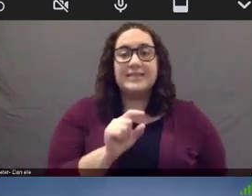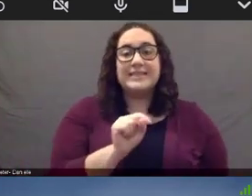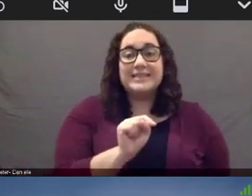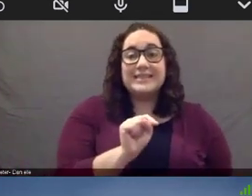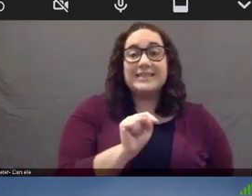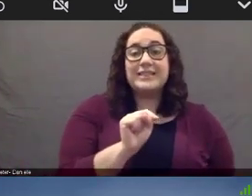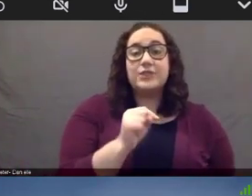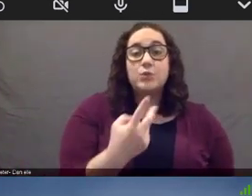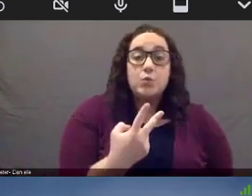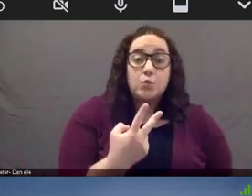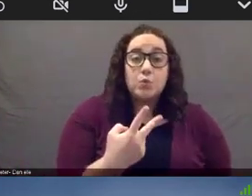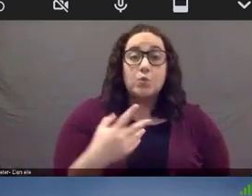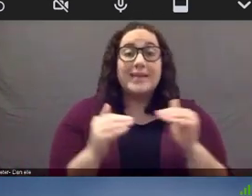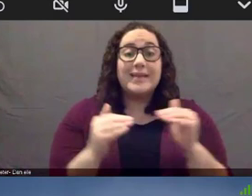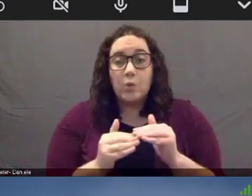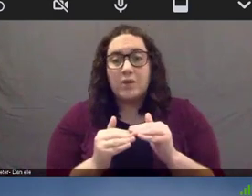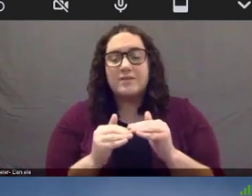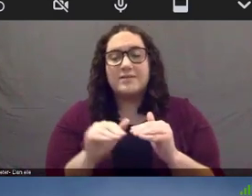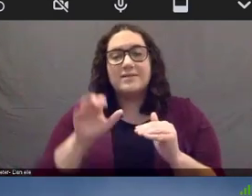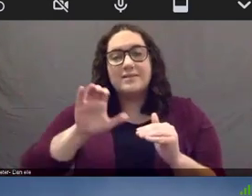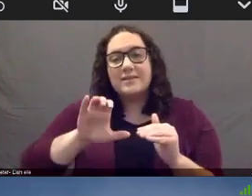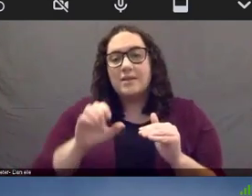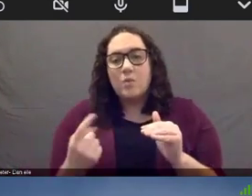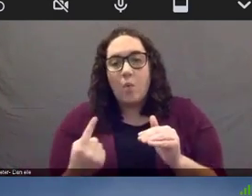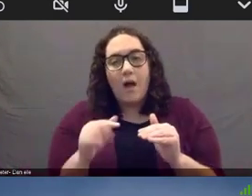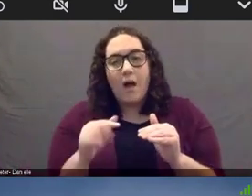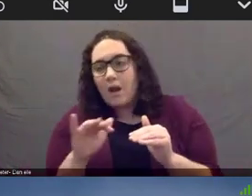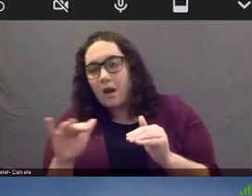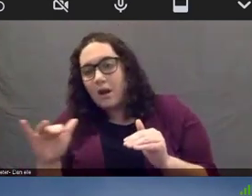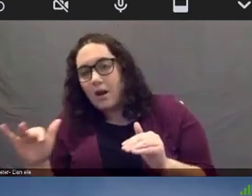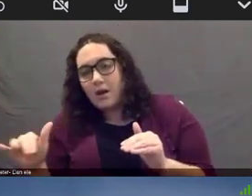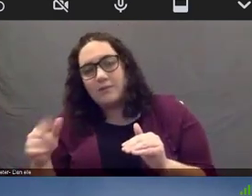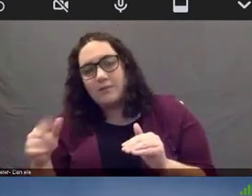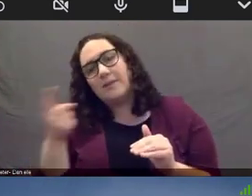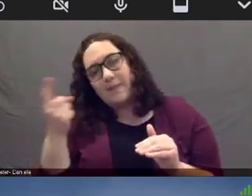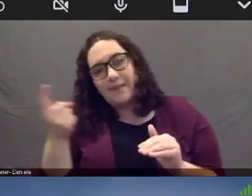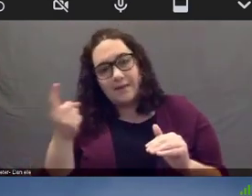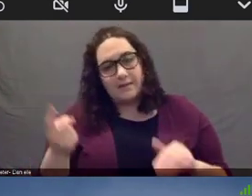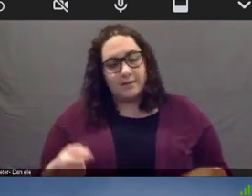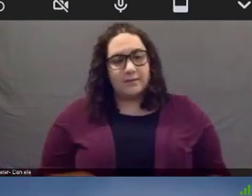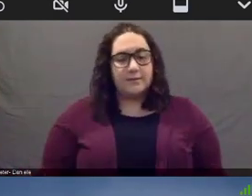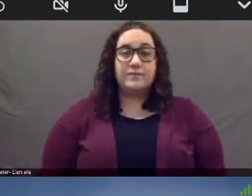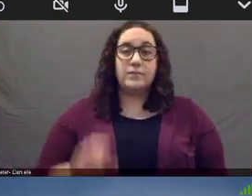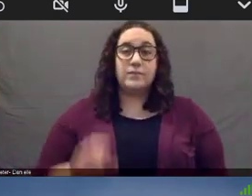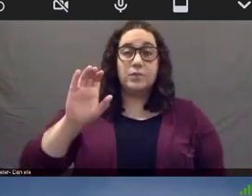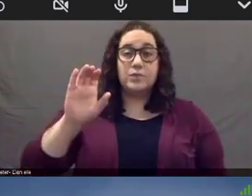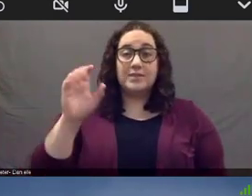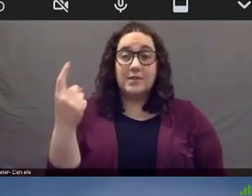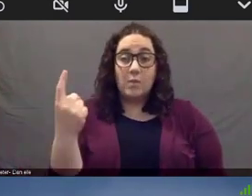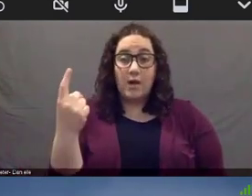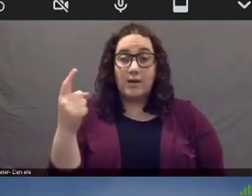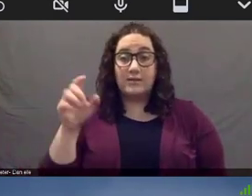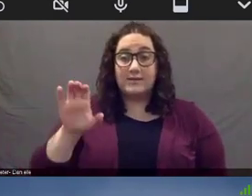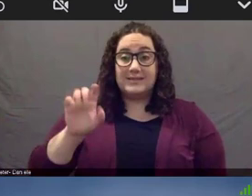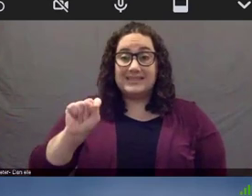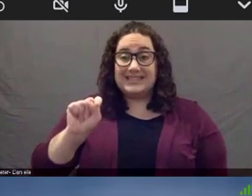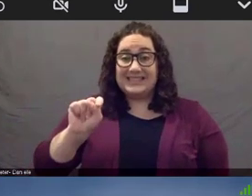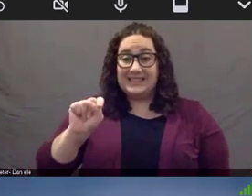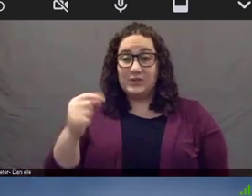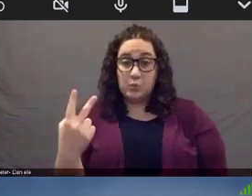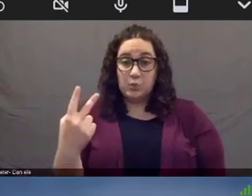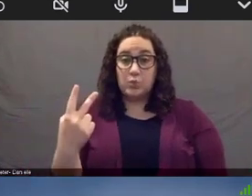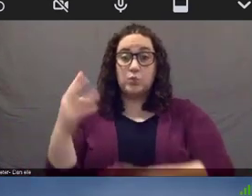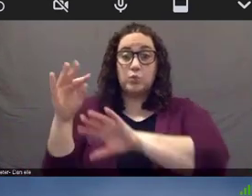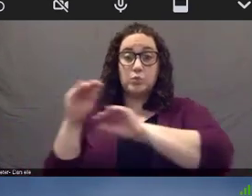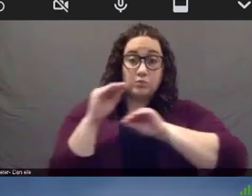basically I can get C1 and C2, and I can put that all back into my equation, and I get something that looks like this, right?